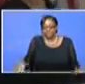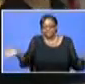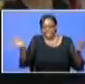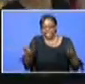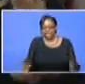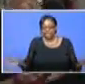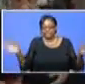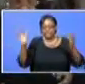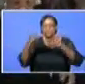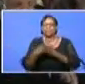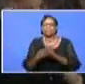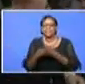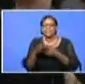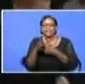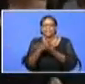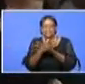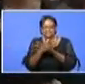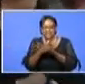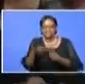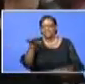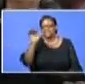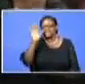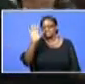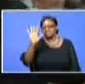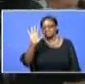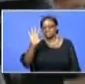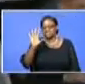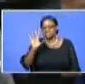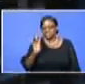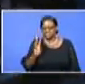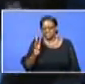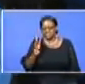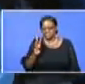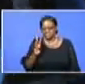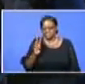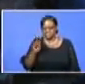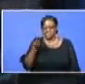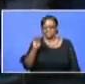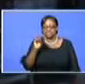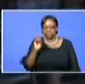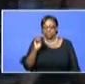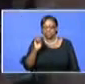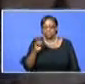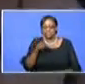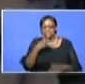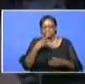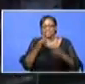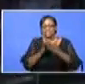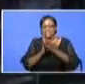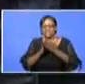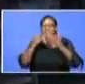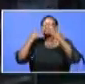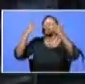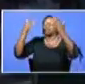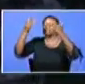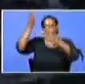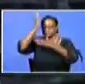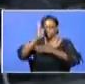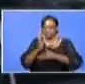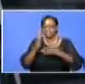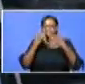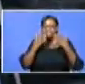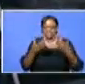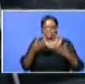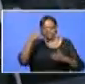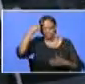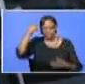butterfly was Ian Pinder in a time of 56.80 seconds. Well, first of all, I would like to give God all the praise, honor, and glory, because if it